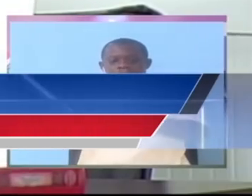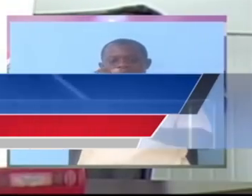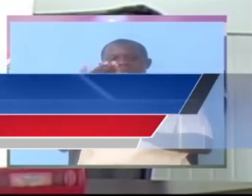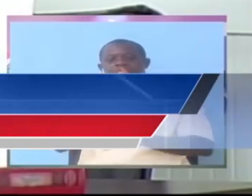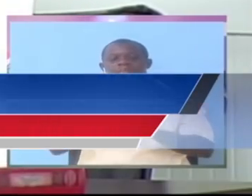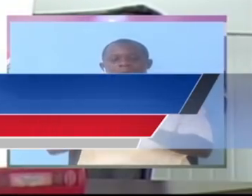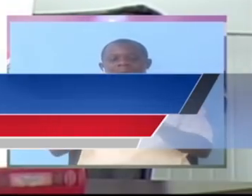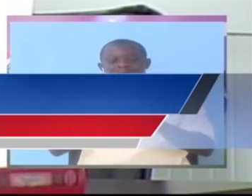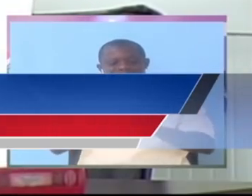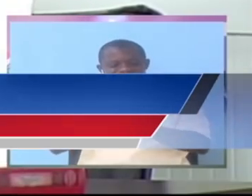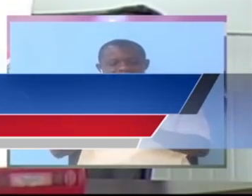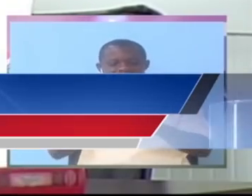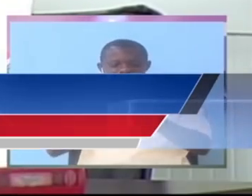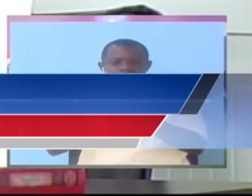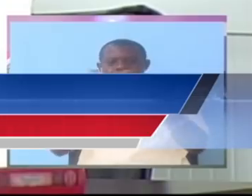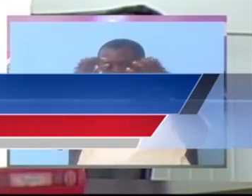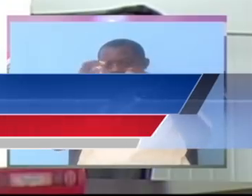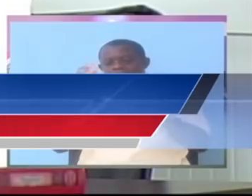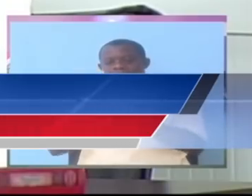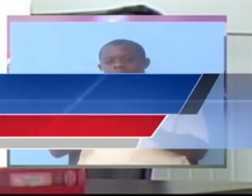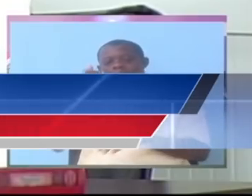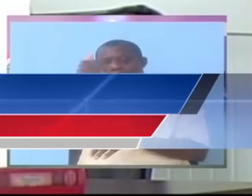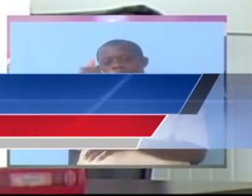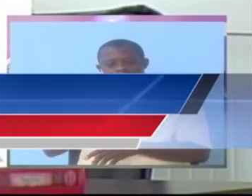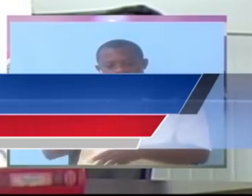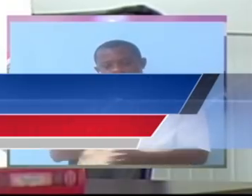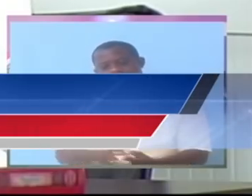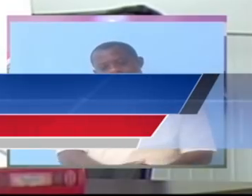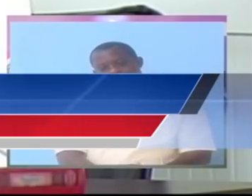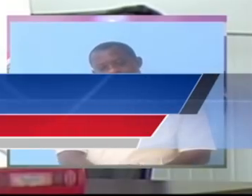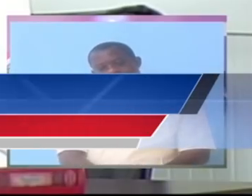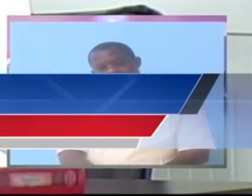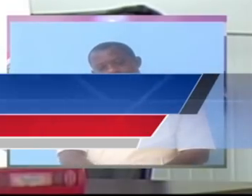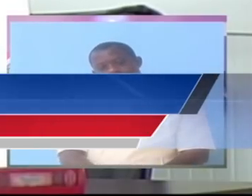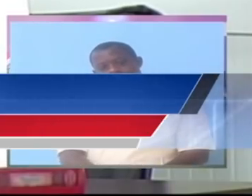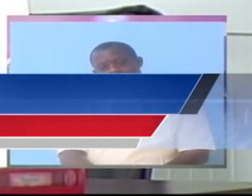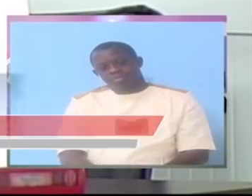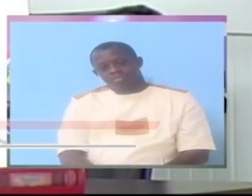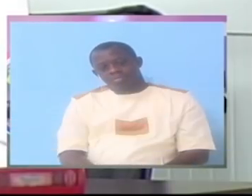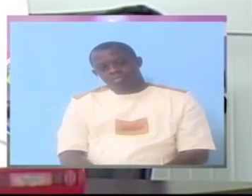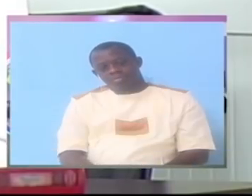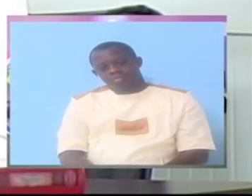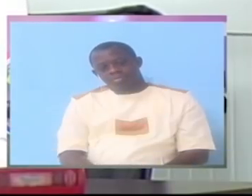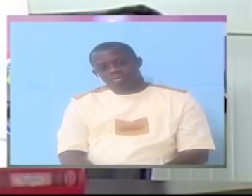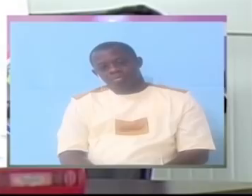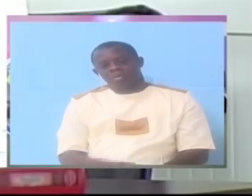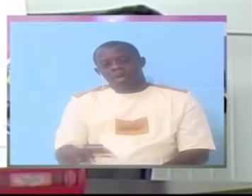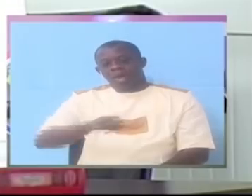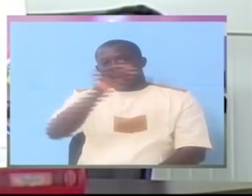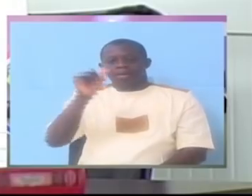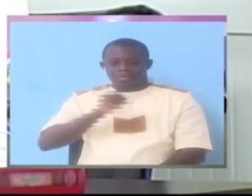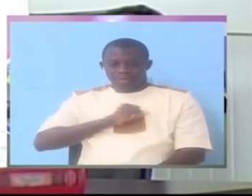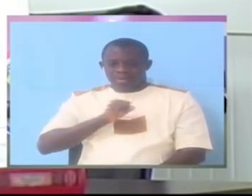ak ki nga xamne ni mo jité won buntu bi seytu wali xexam yedu counter espionage woma. And said he